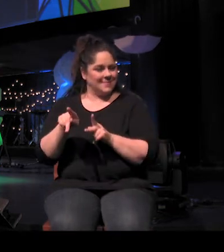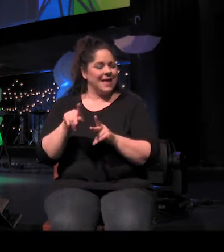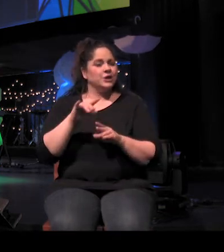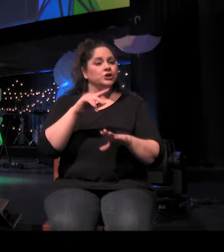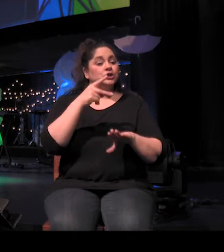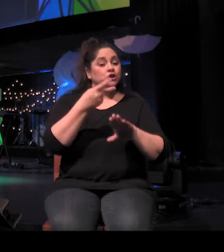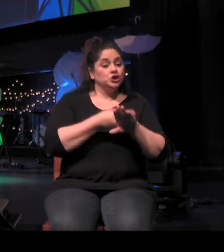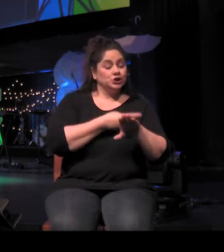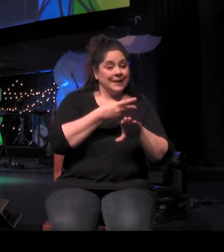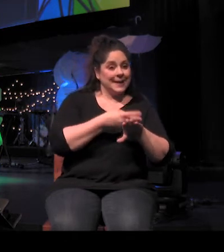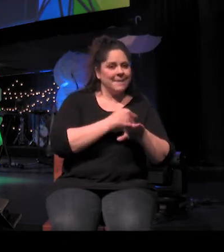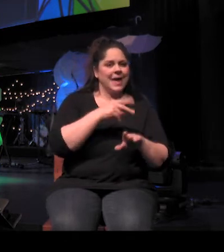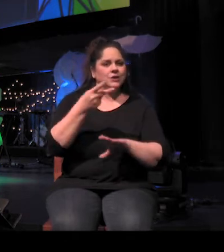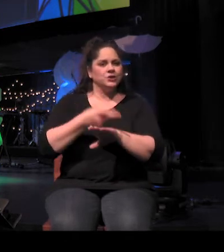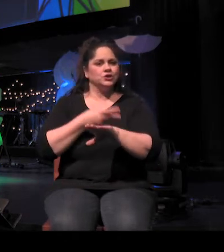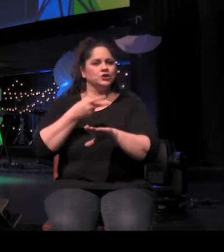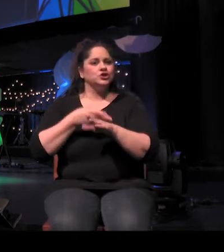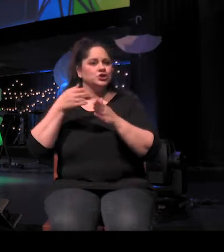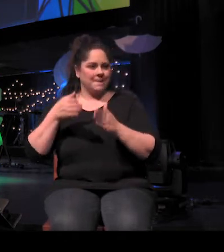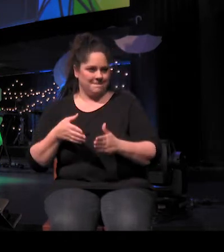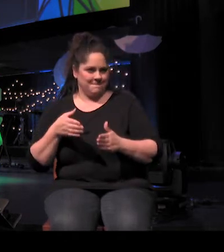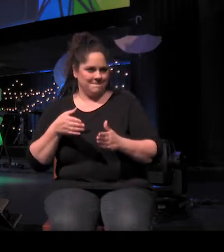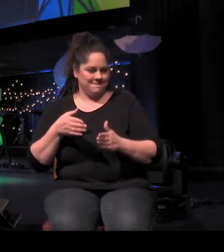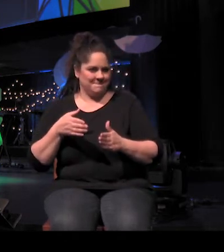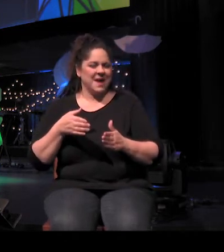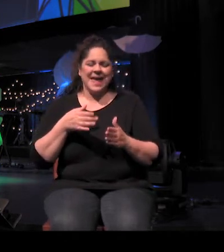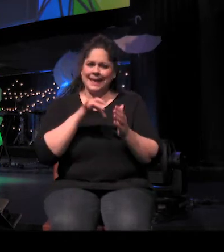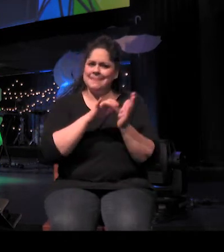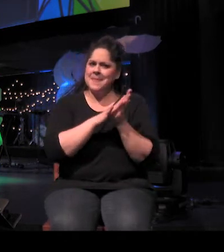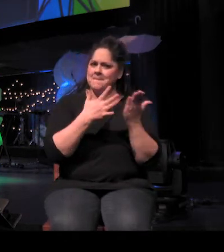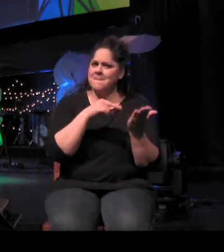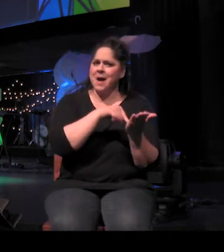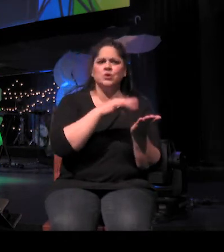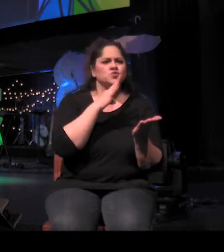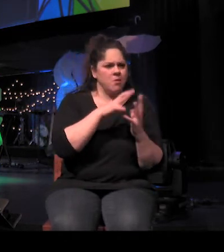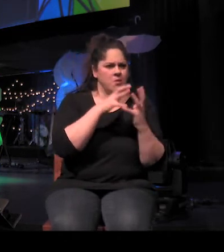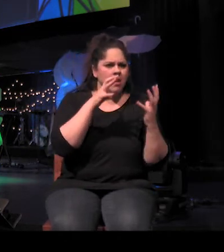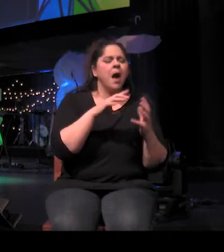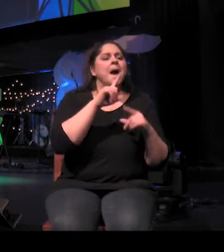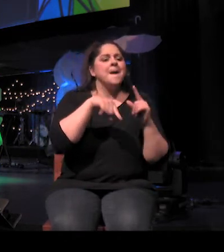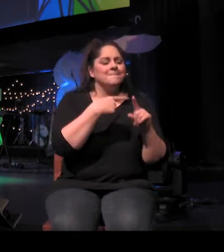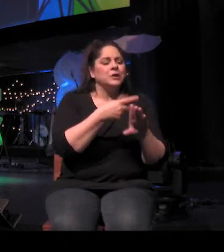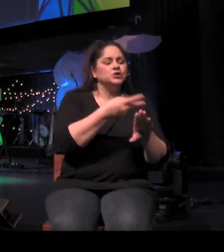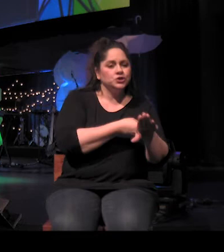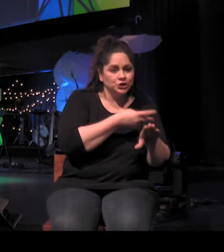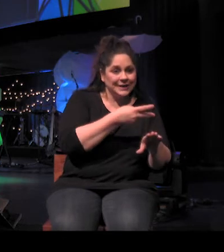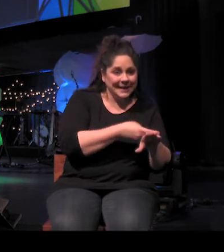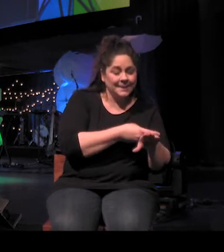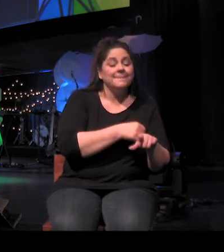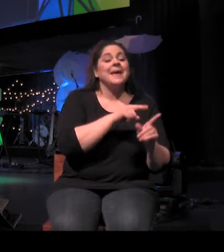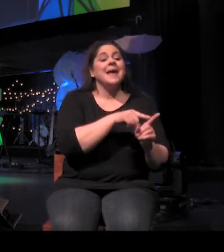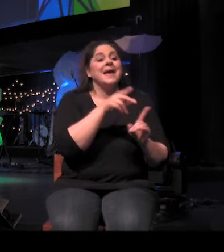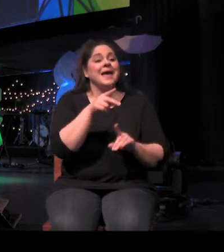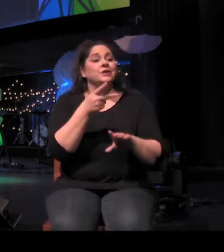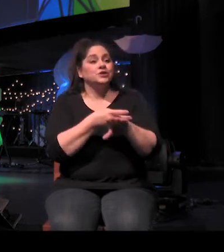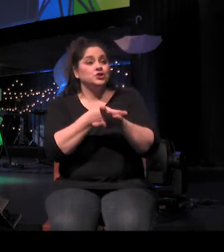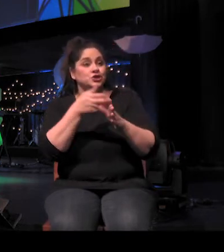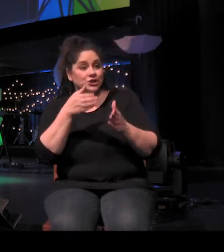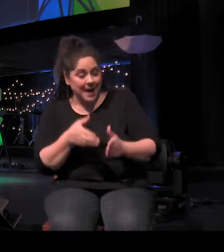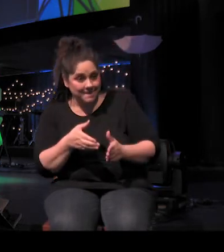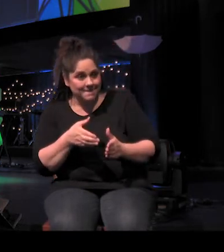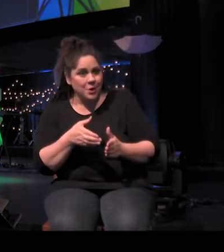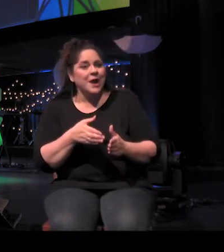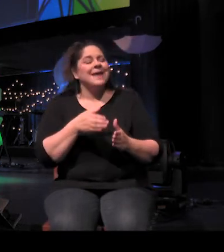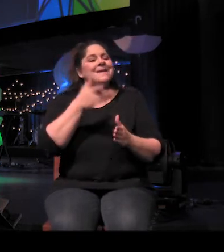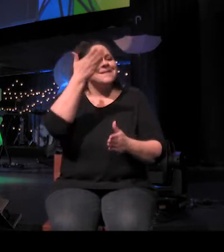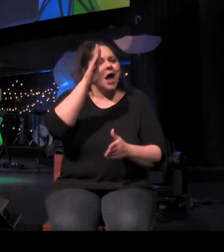that's an analogy Jesus used very often. Peter would have heard Jesus talk about sheep, shepherd. Jesus said, I am the good shepherd. My followers are